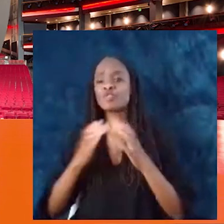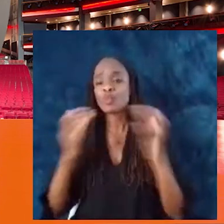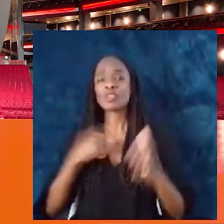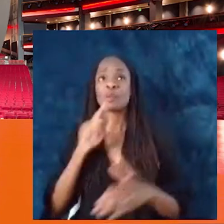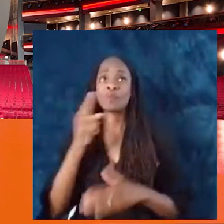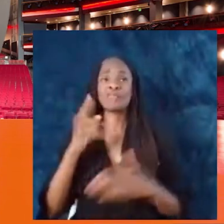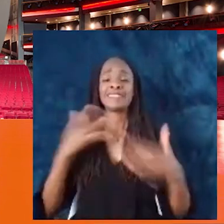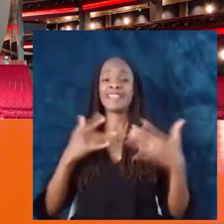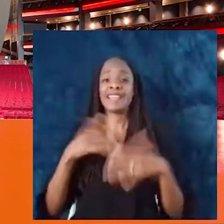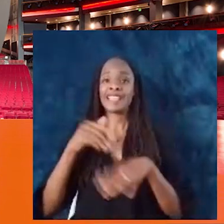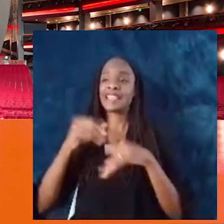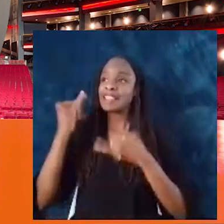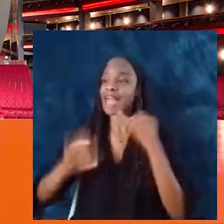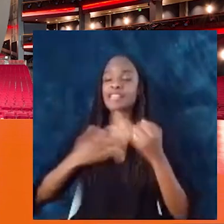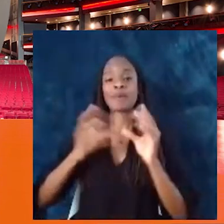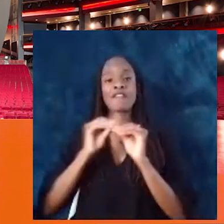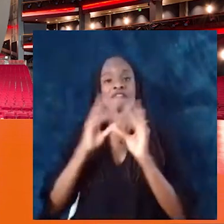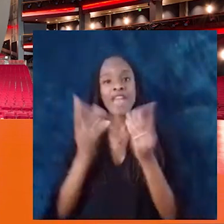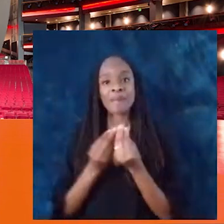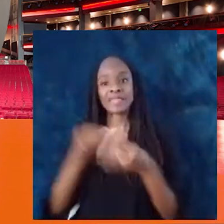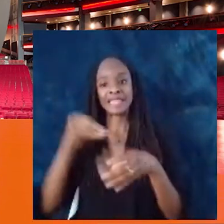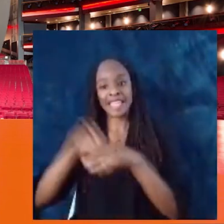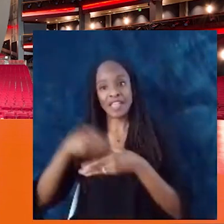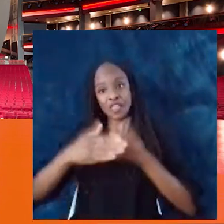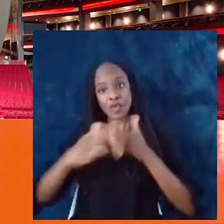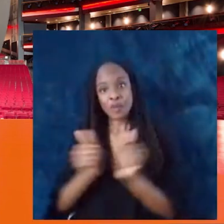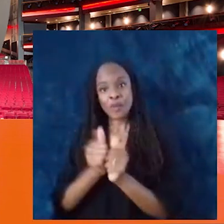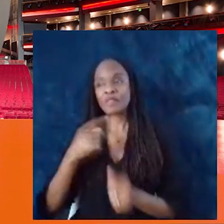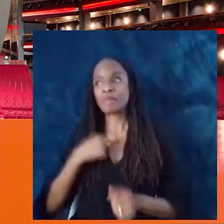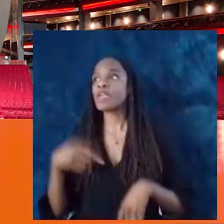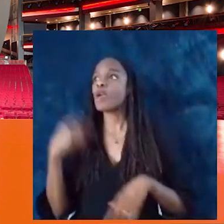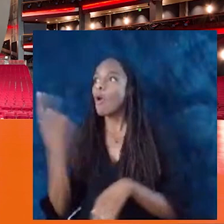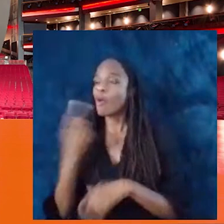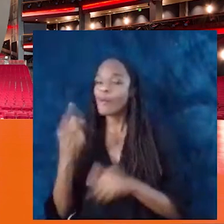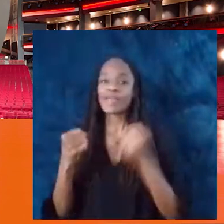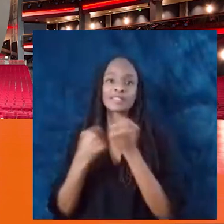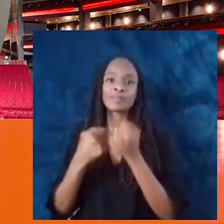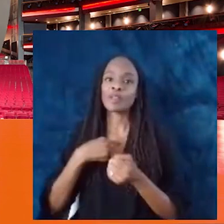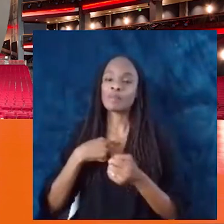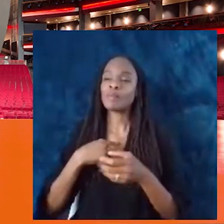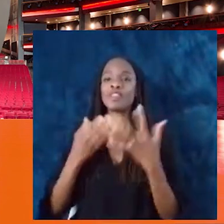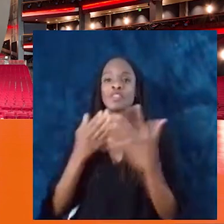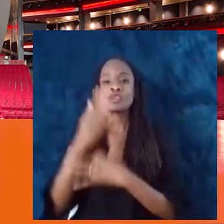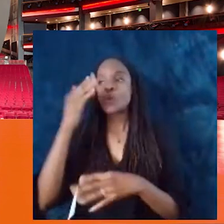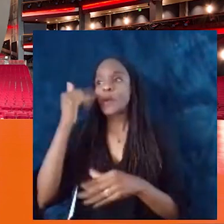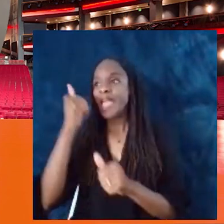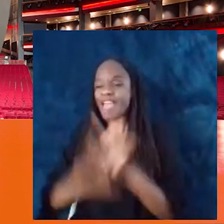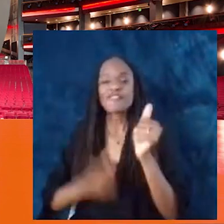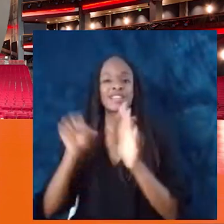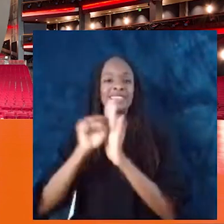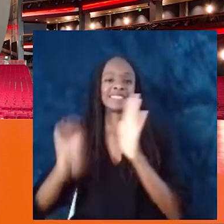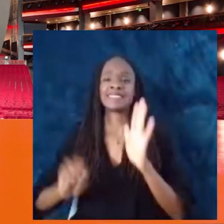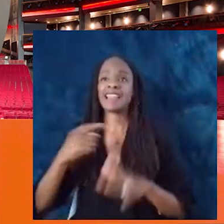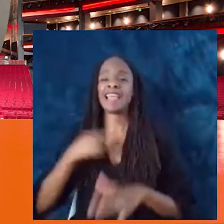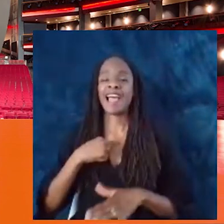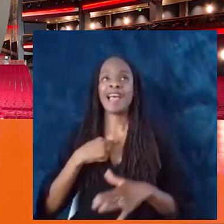last but not least, my family, who's in the room with me, that's constantly supporting me through every season. So I'm just like